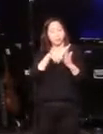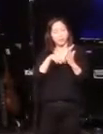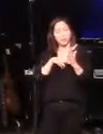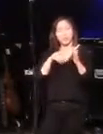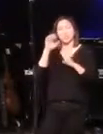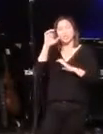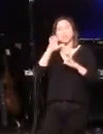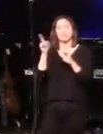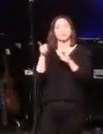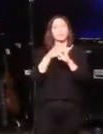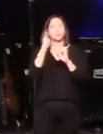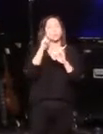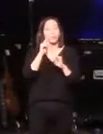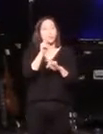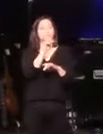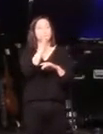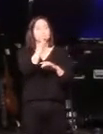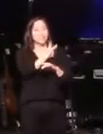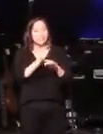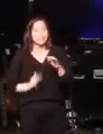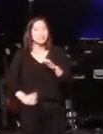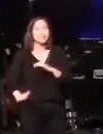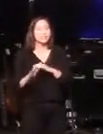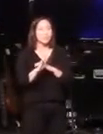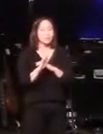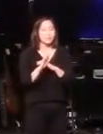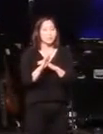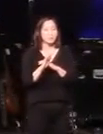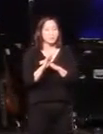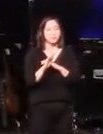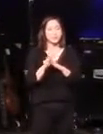my focus. And we have a God that comes in and goes, by the way, eat a sandwich.